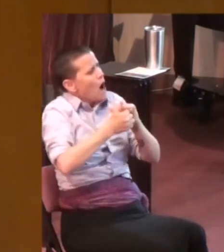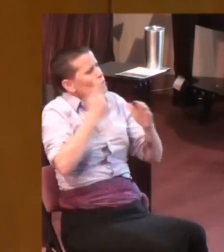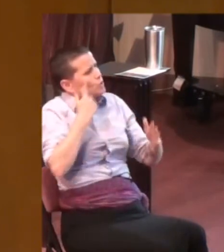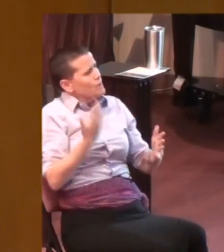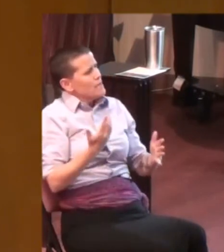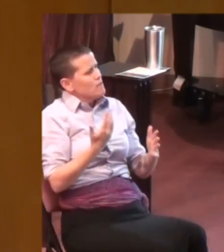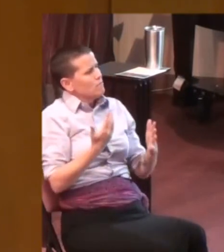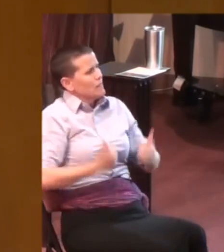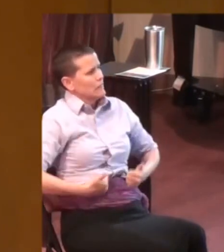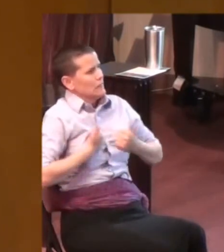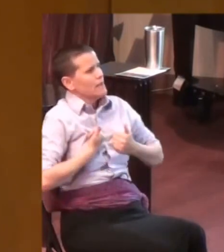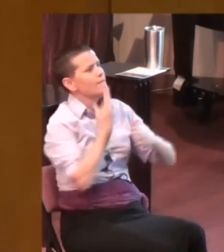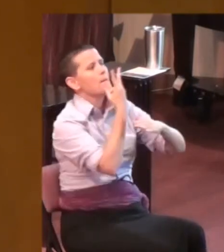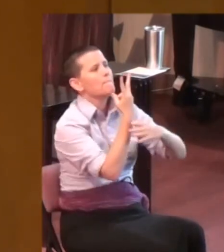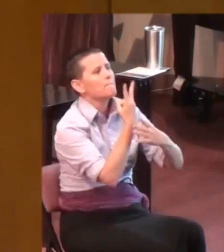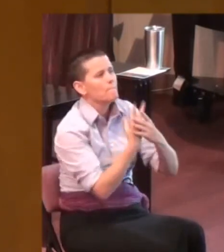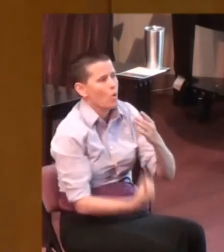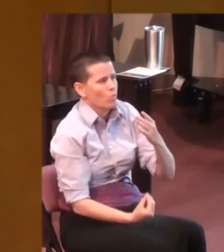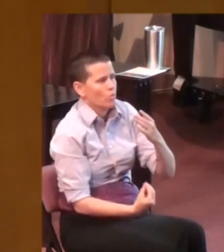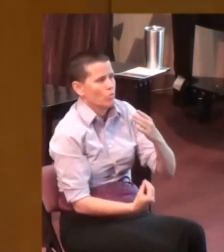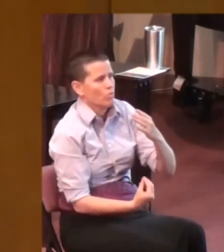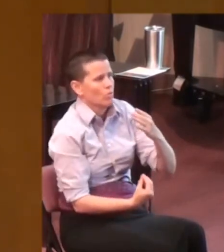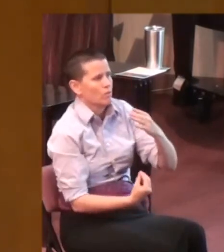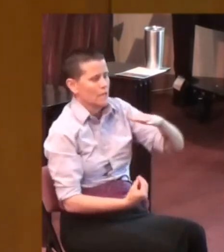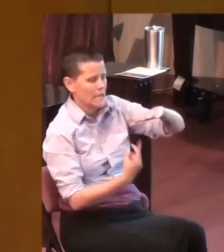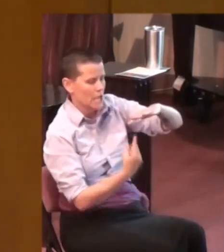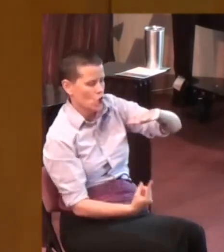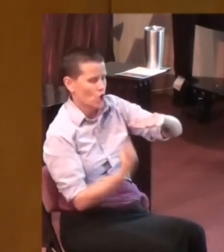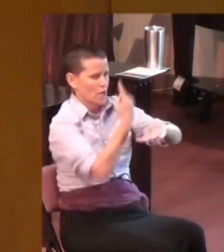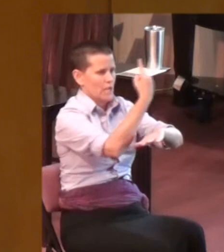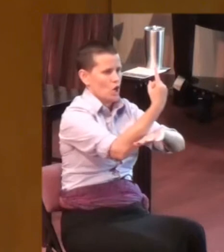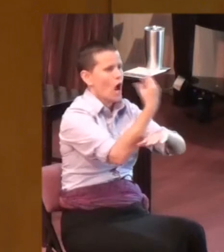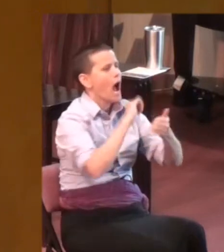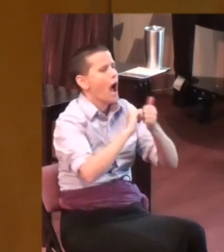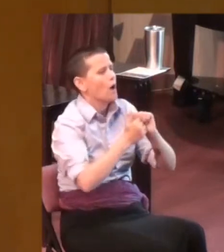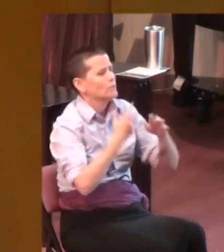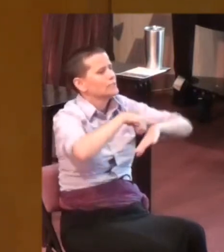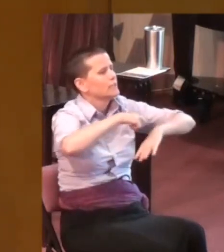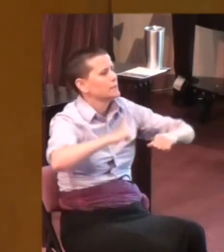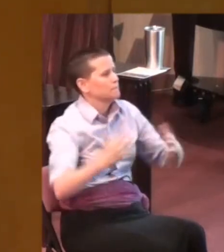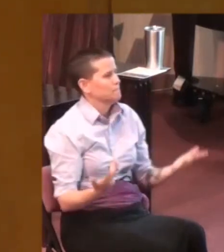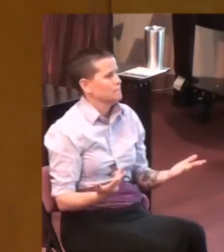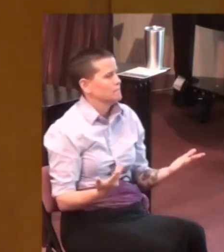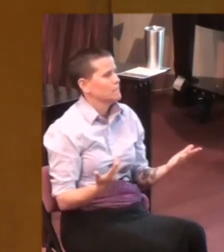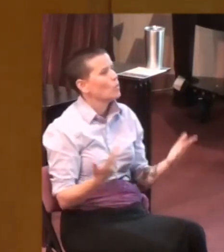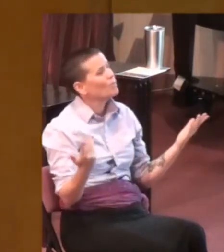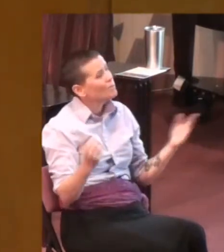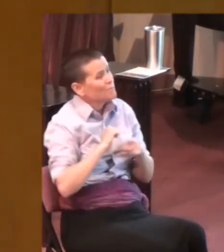time? Practice, practice, practice. Always be